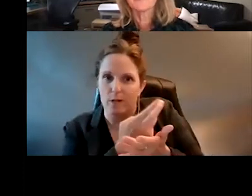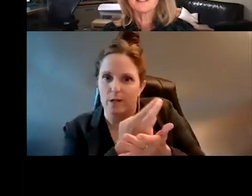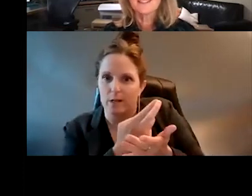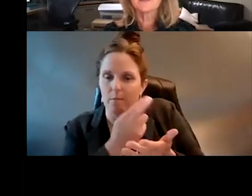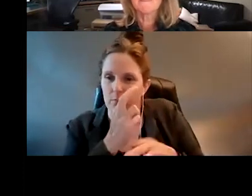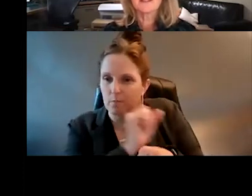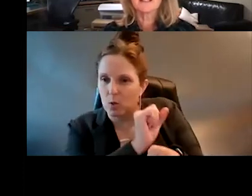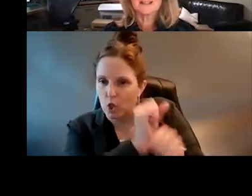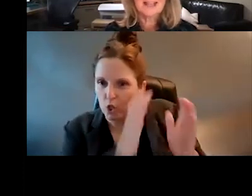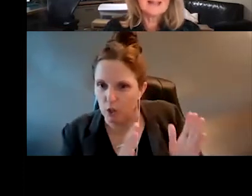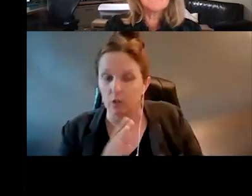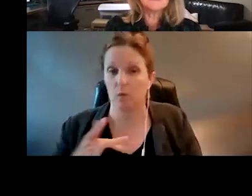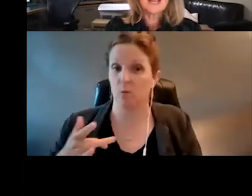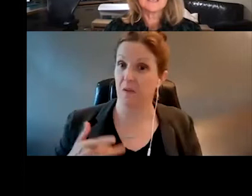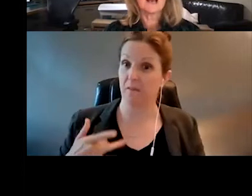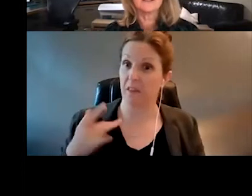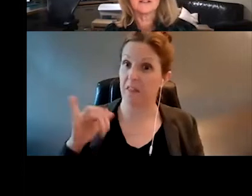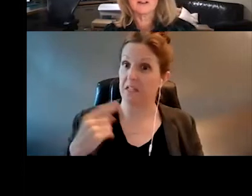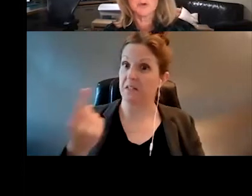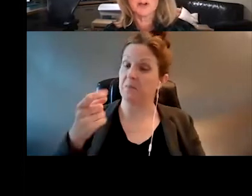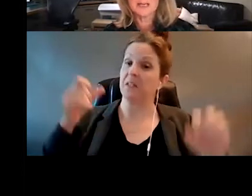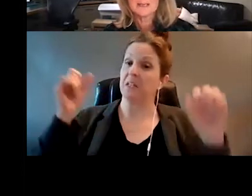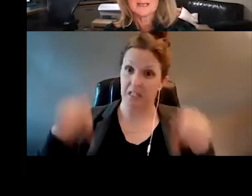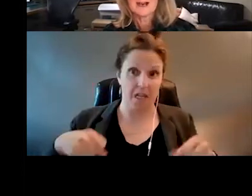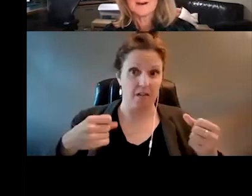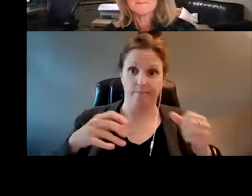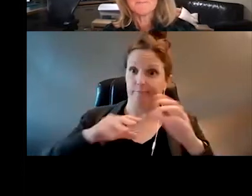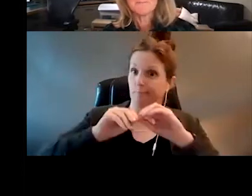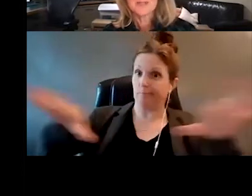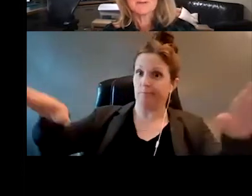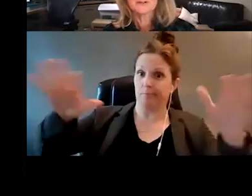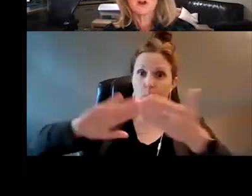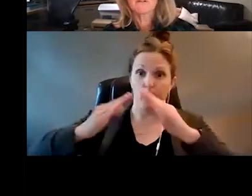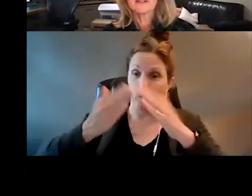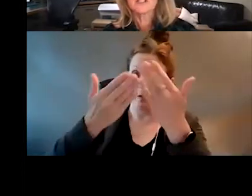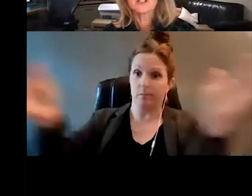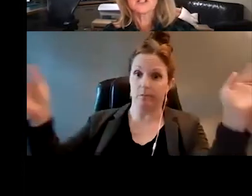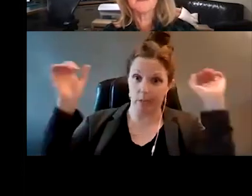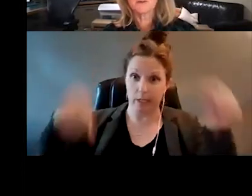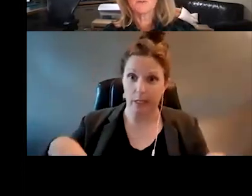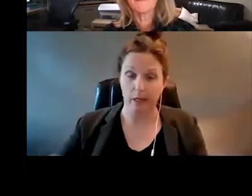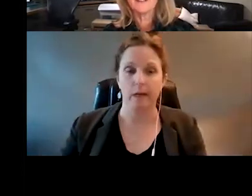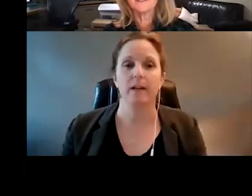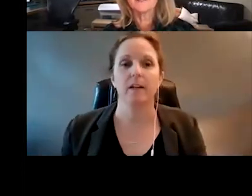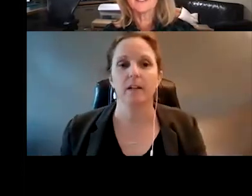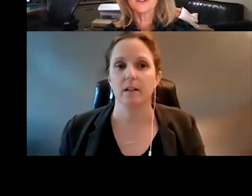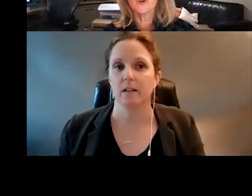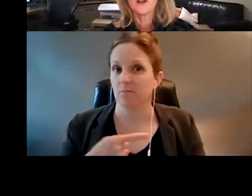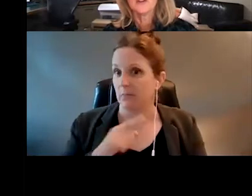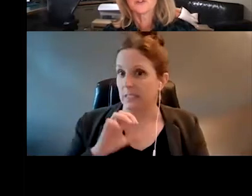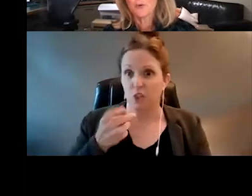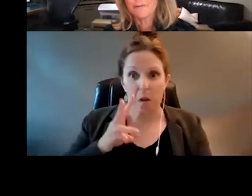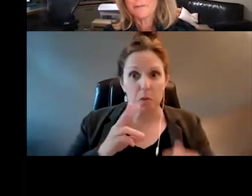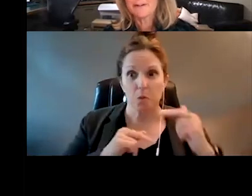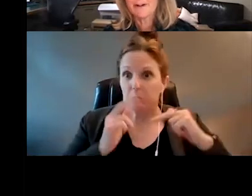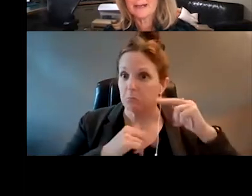level folks, we hired them into basically a psychiatric rehabilitation worker job category at that salary and with those